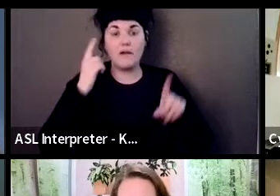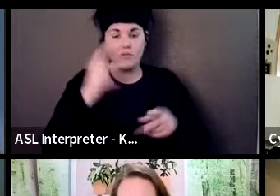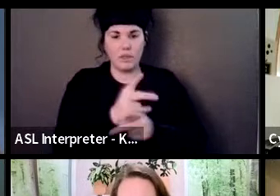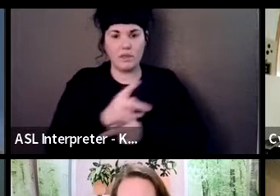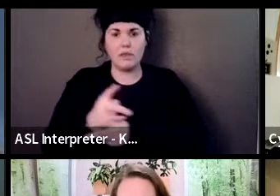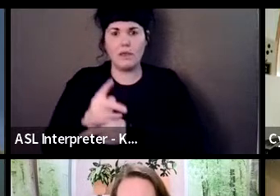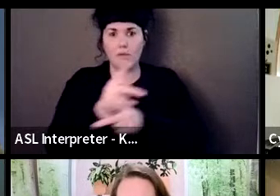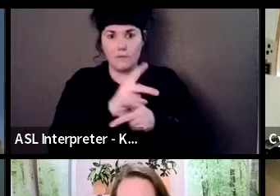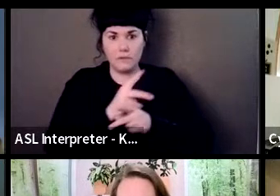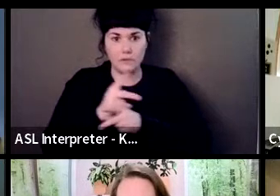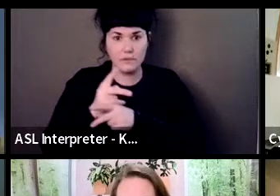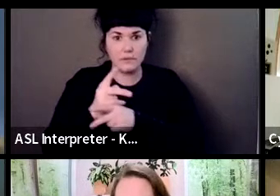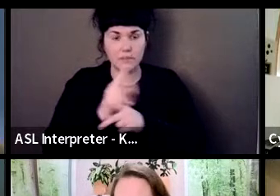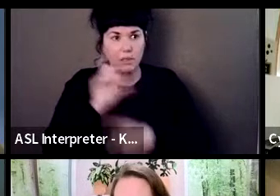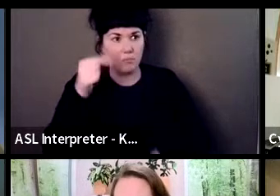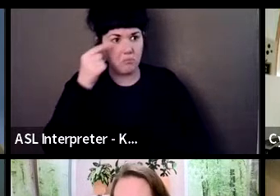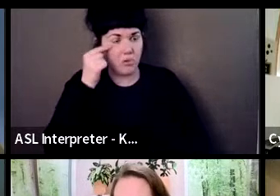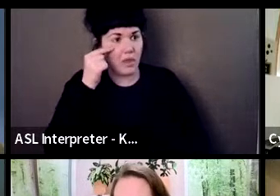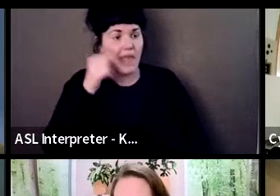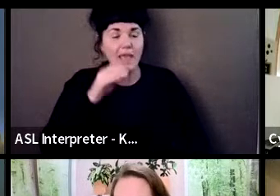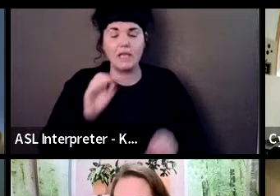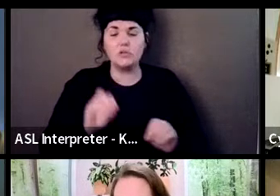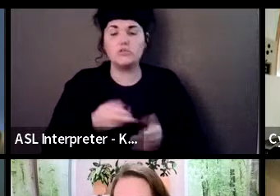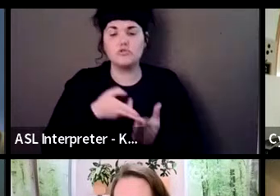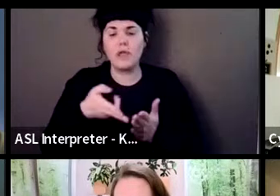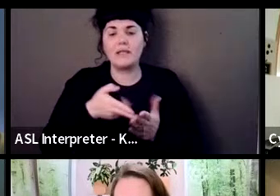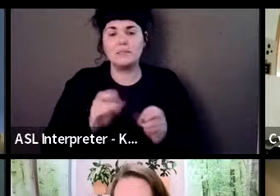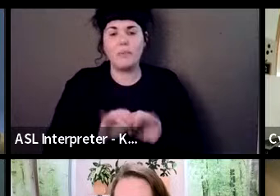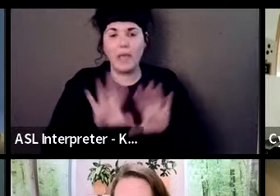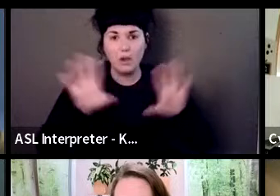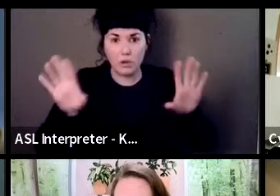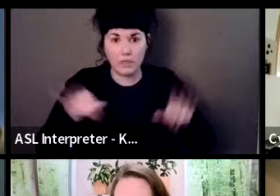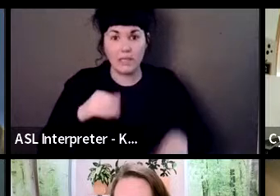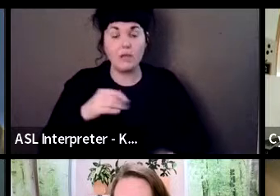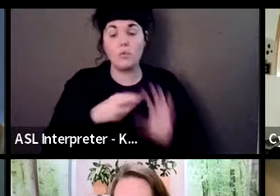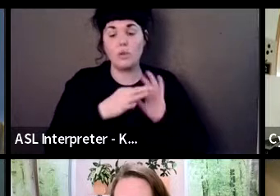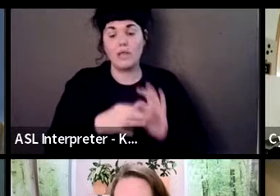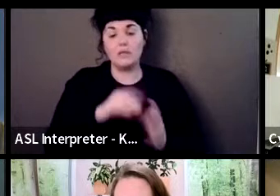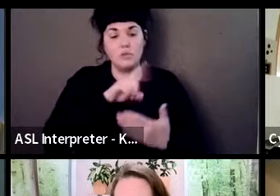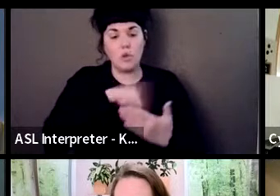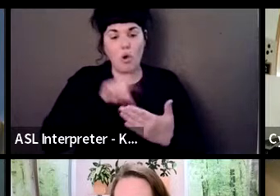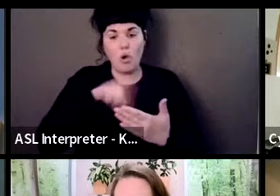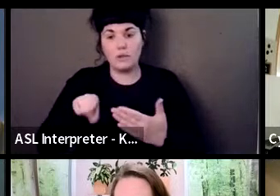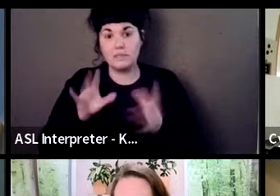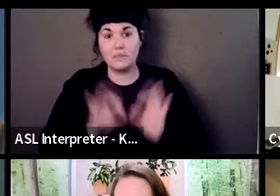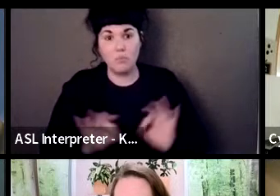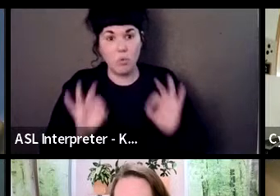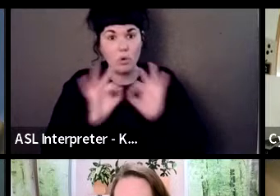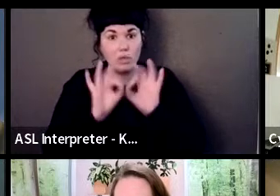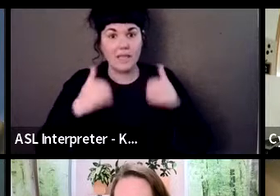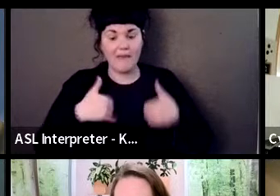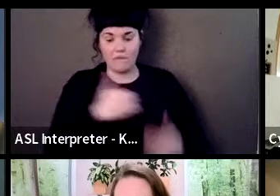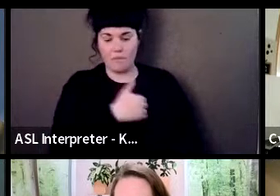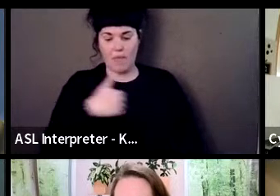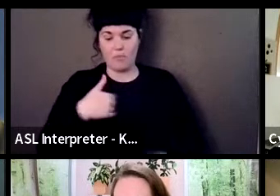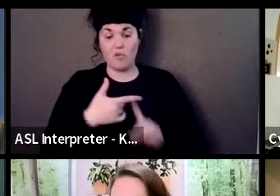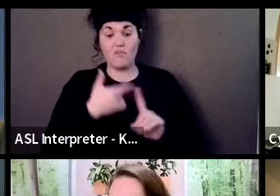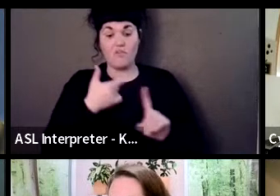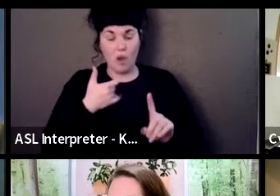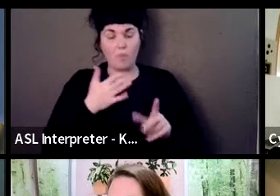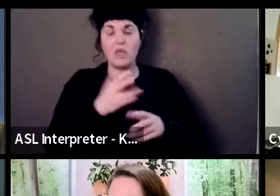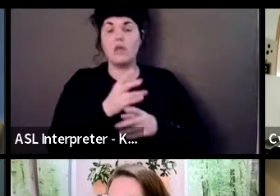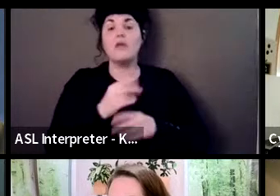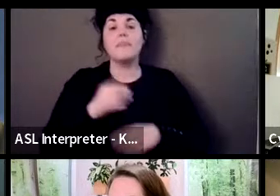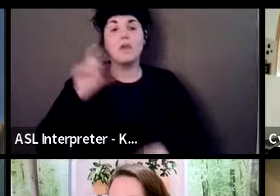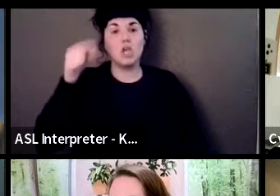to audit, it is a custom that you would have a member from the governing body, which is the commission, to